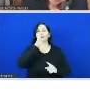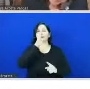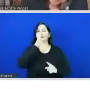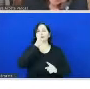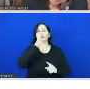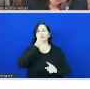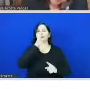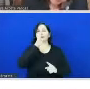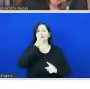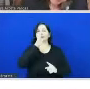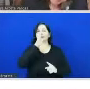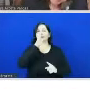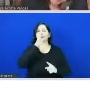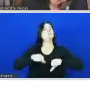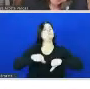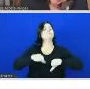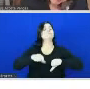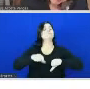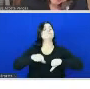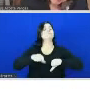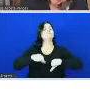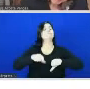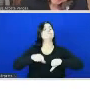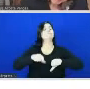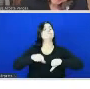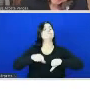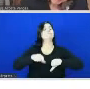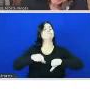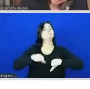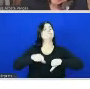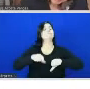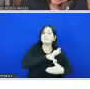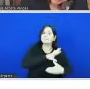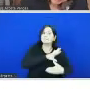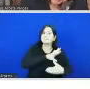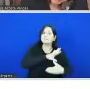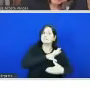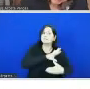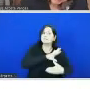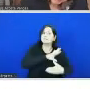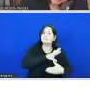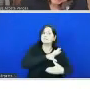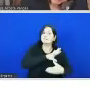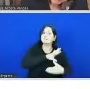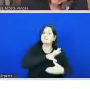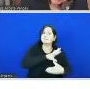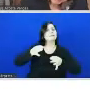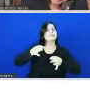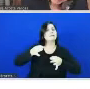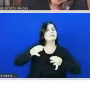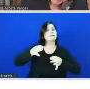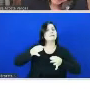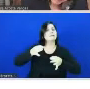all countries are affected, the burden of this injustice is not randomly distributed. It